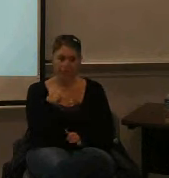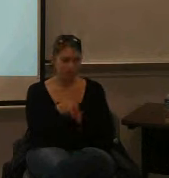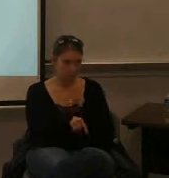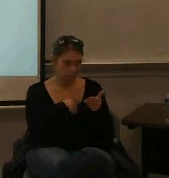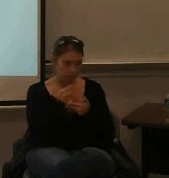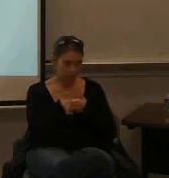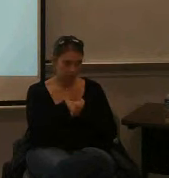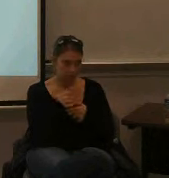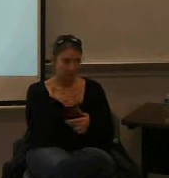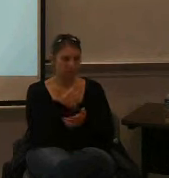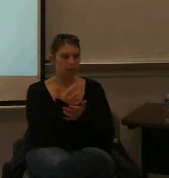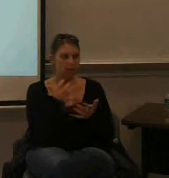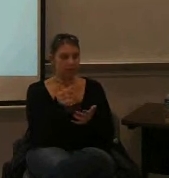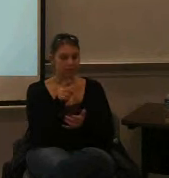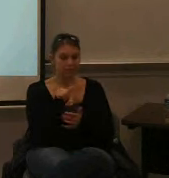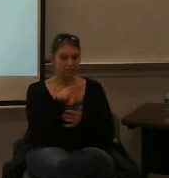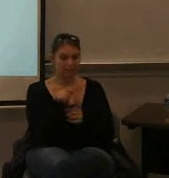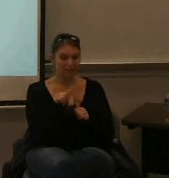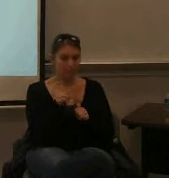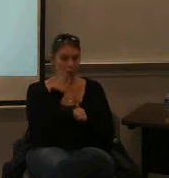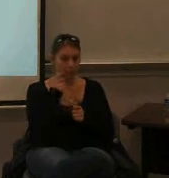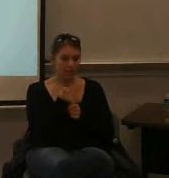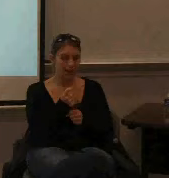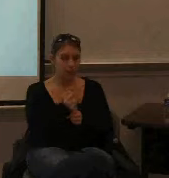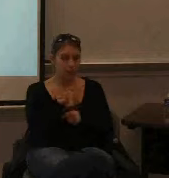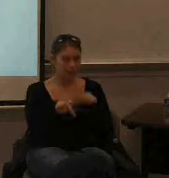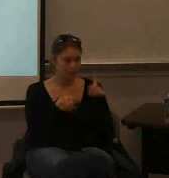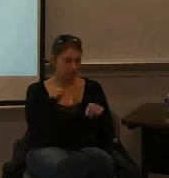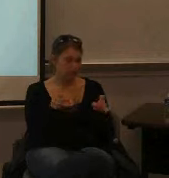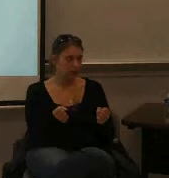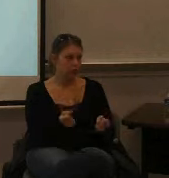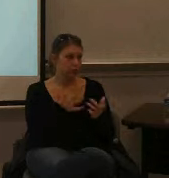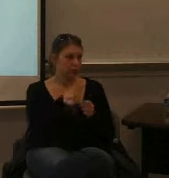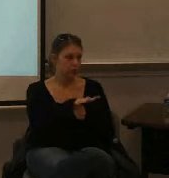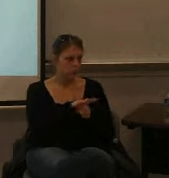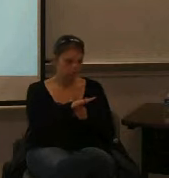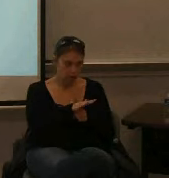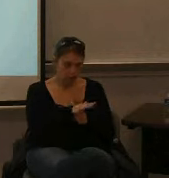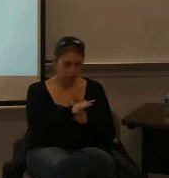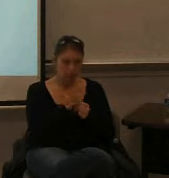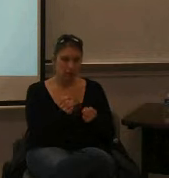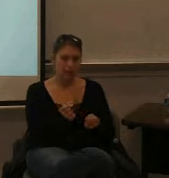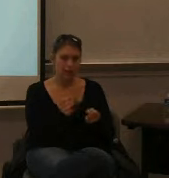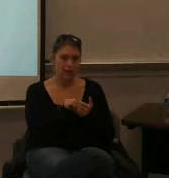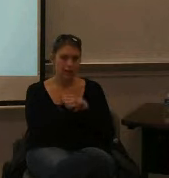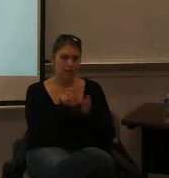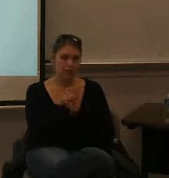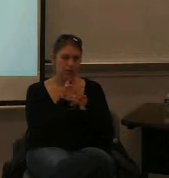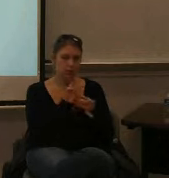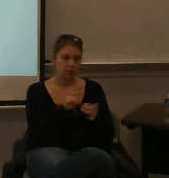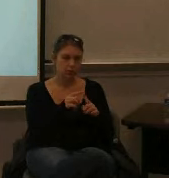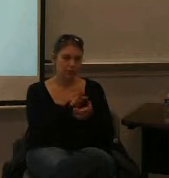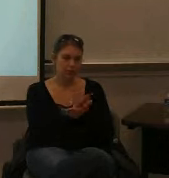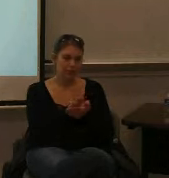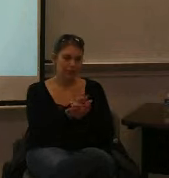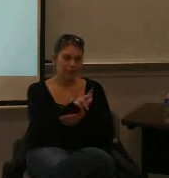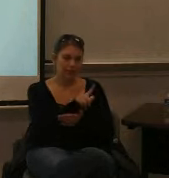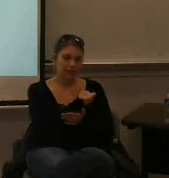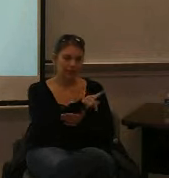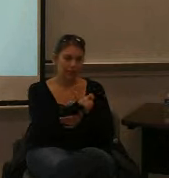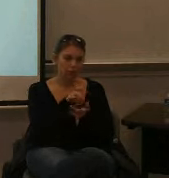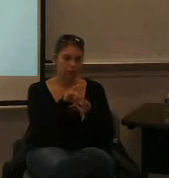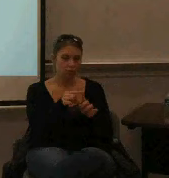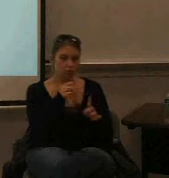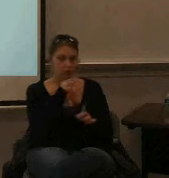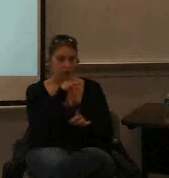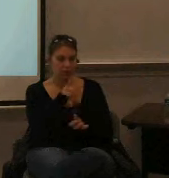So we have a lot of Secchi depth data, and you can know what annual variation is, how much regionally it is, how that relates to a clean lake, relates to a dirty lake. It's